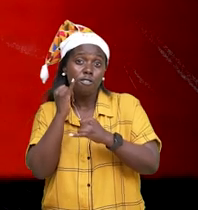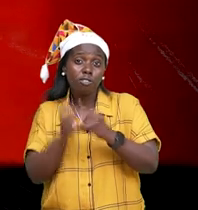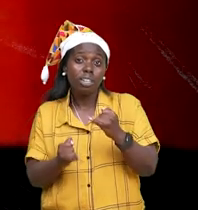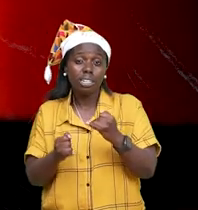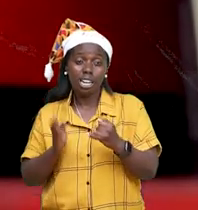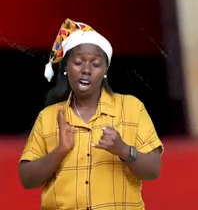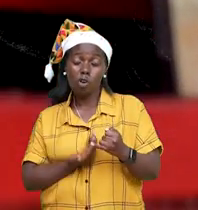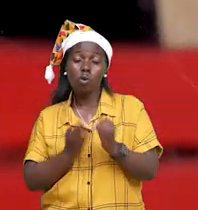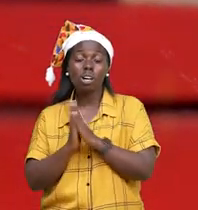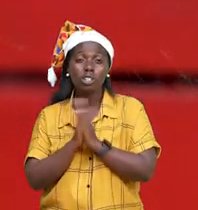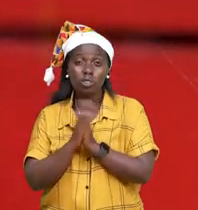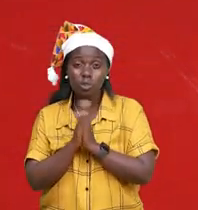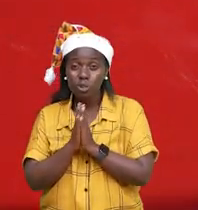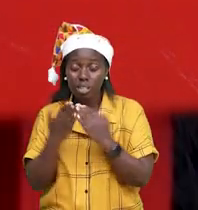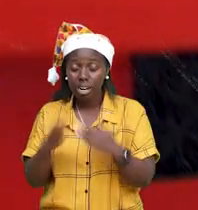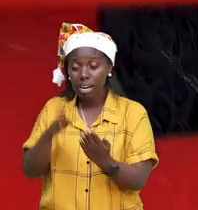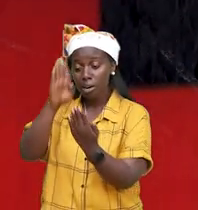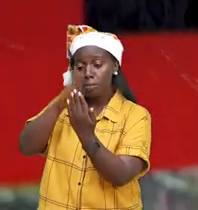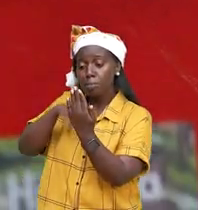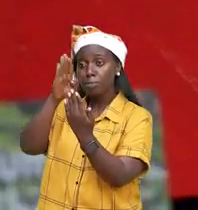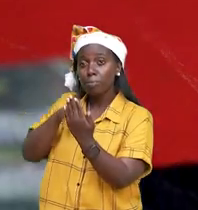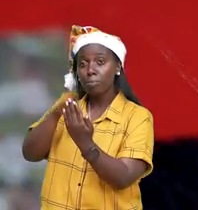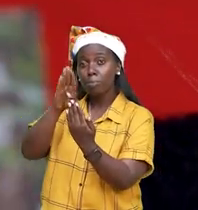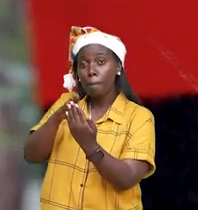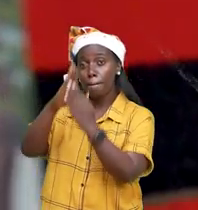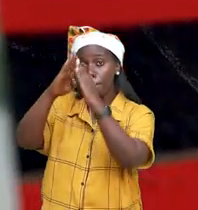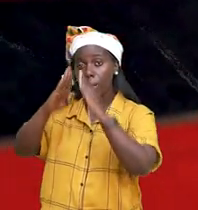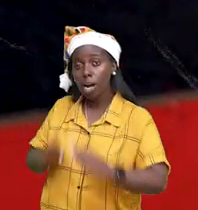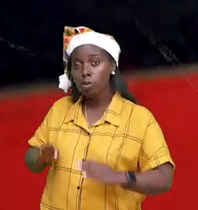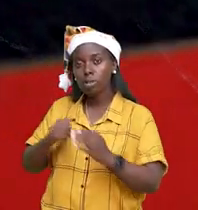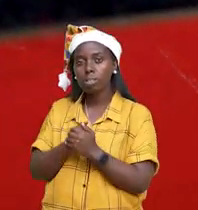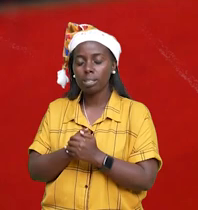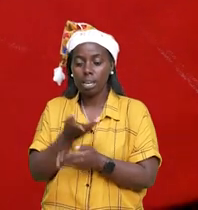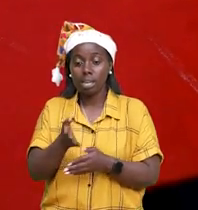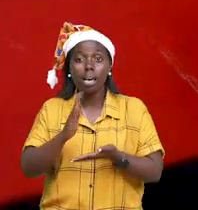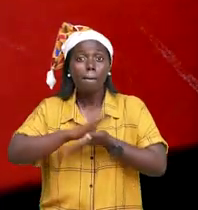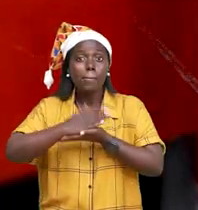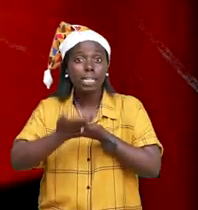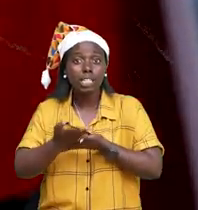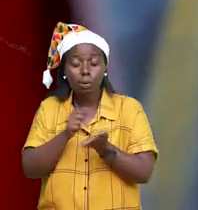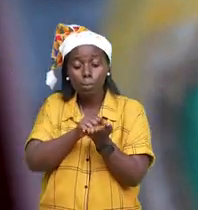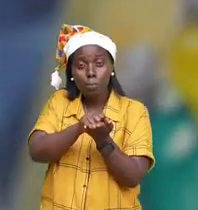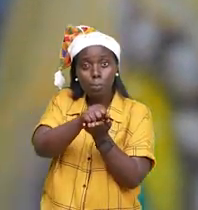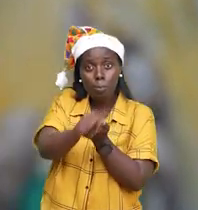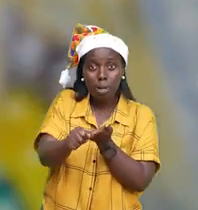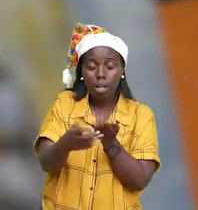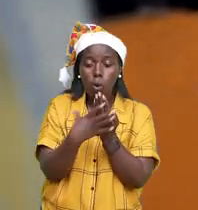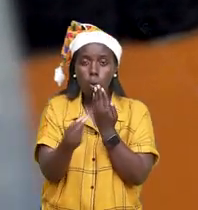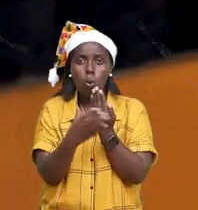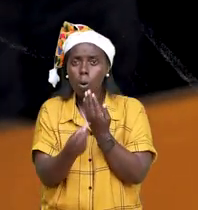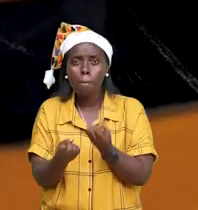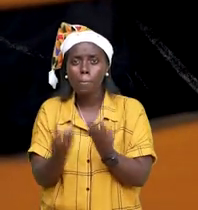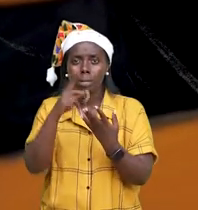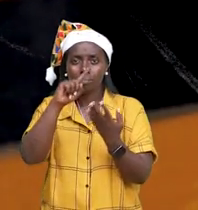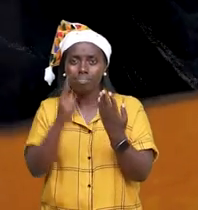Finally, our story arrives at the printing house. Here, machines print thousands of copies of